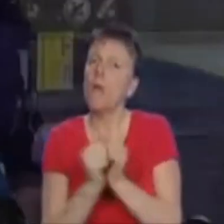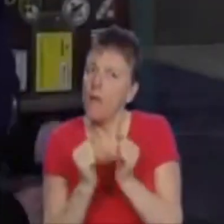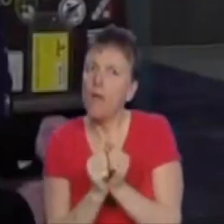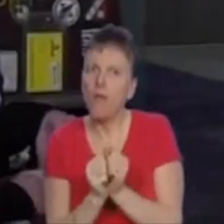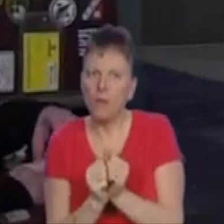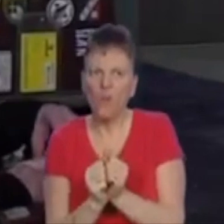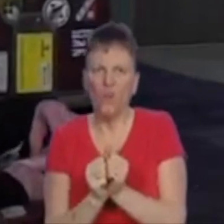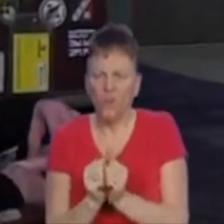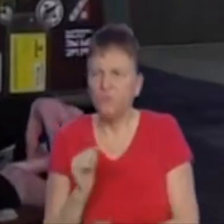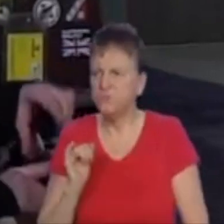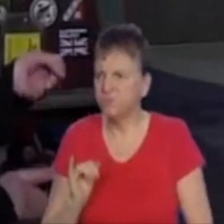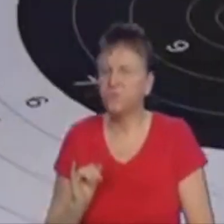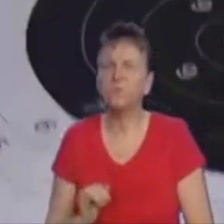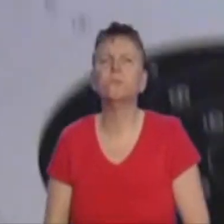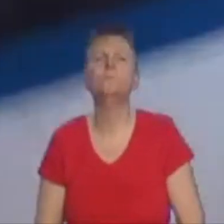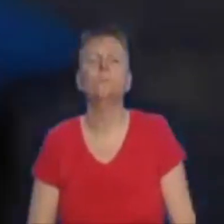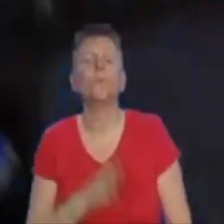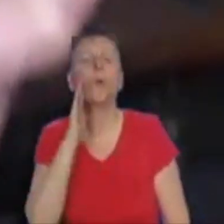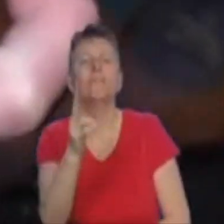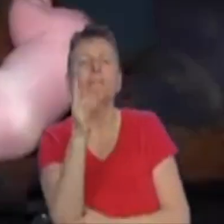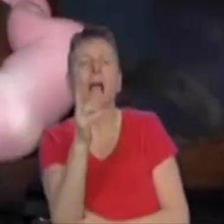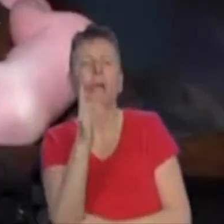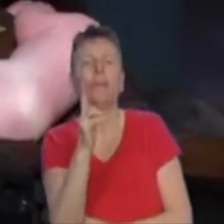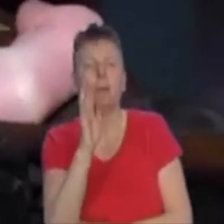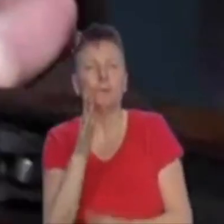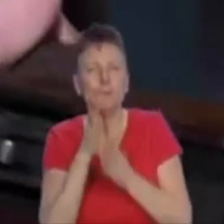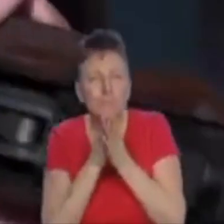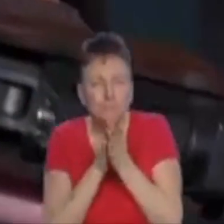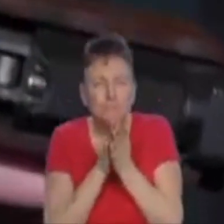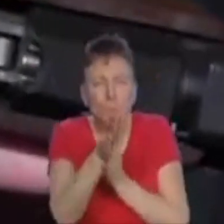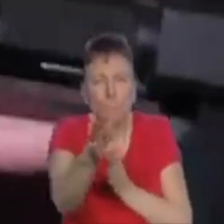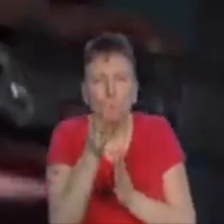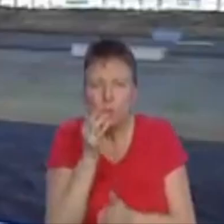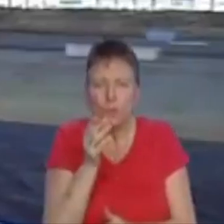Ouais. When firing, you should smoothly squeeze the trigger rather than pull it.